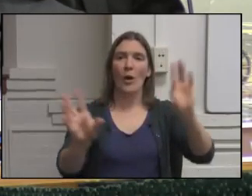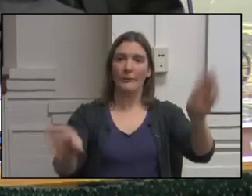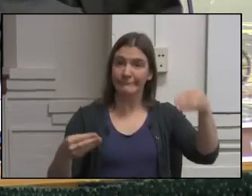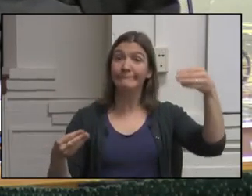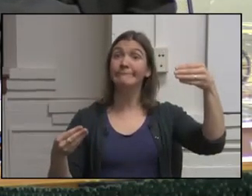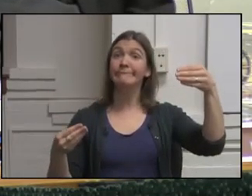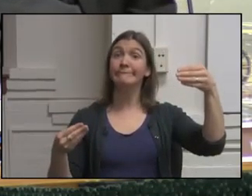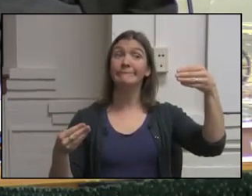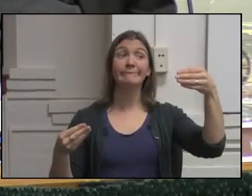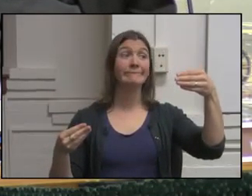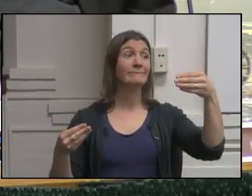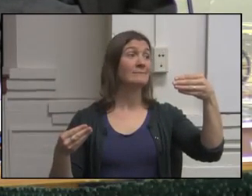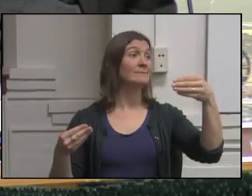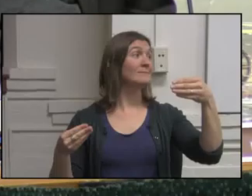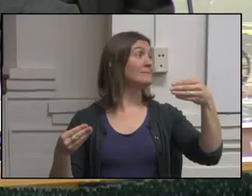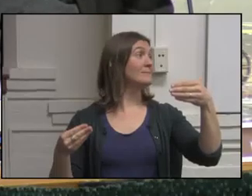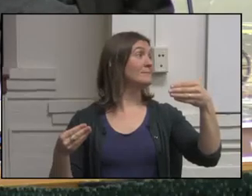Board.